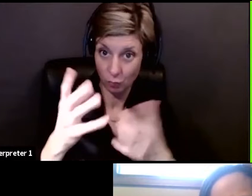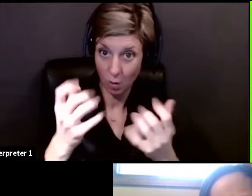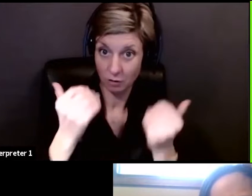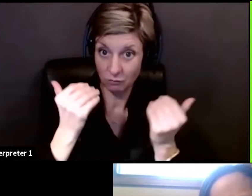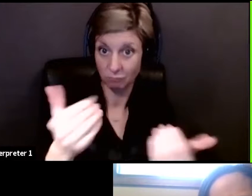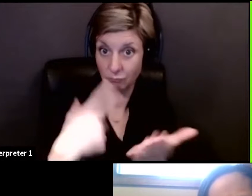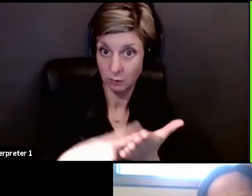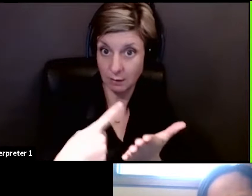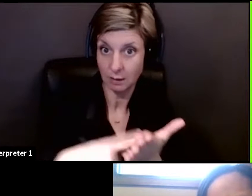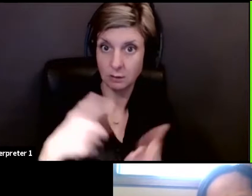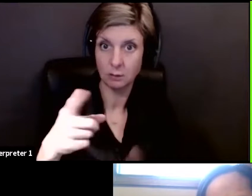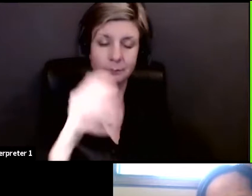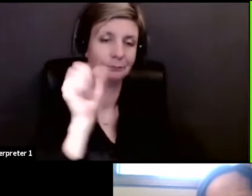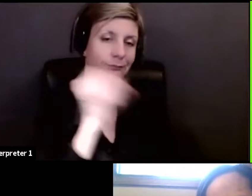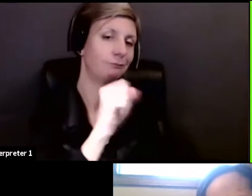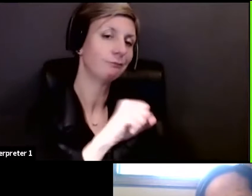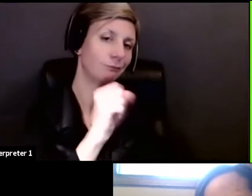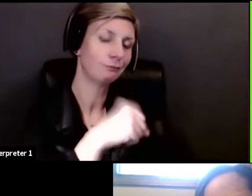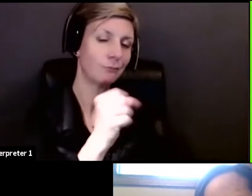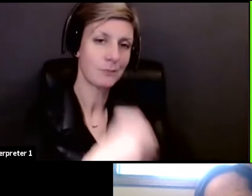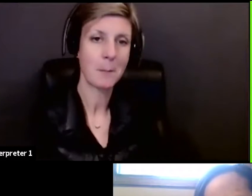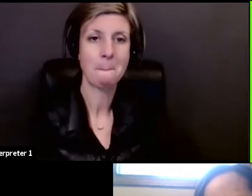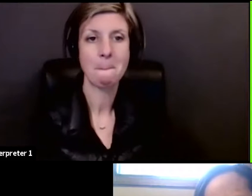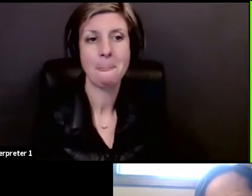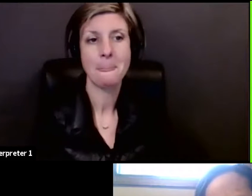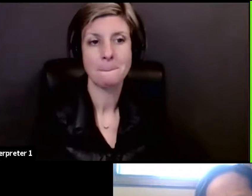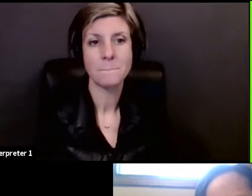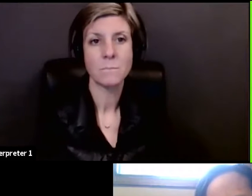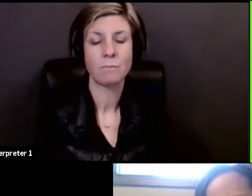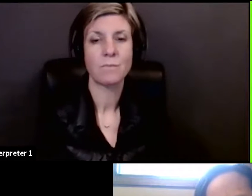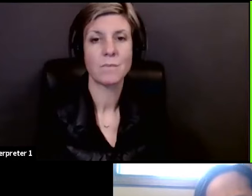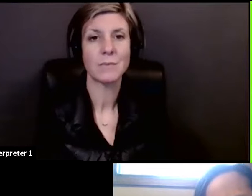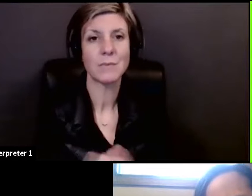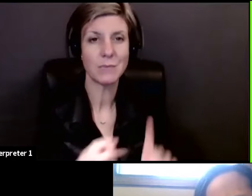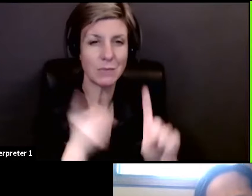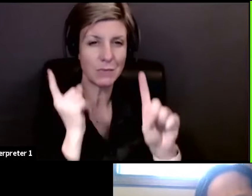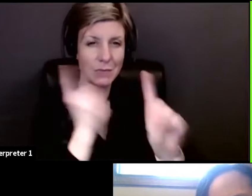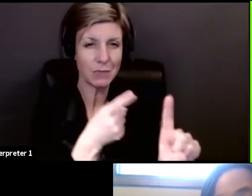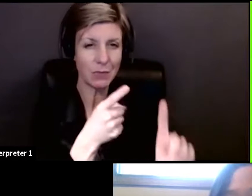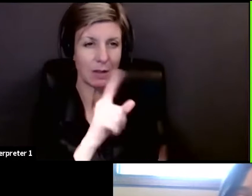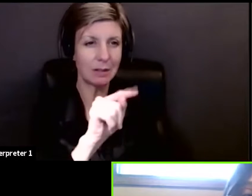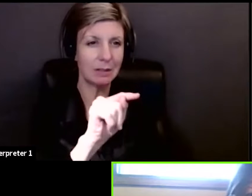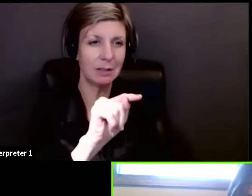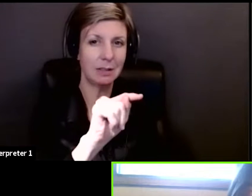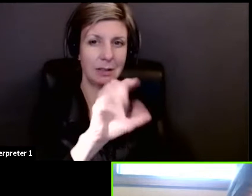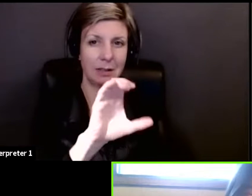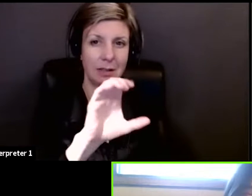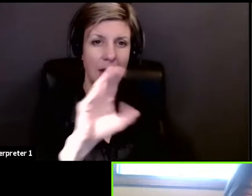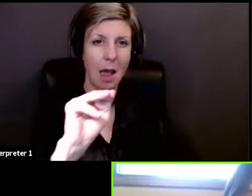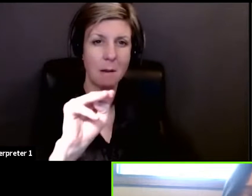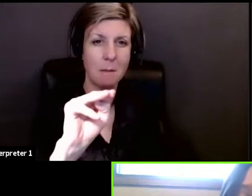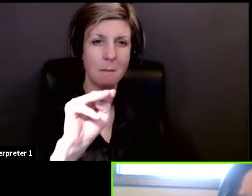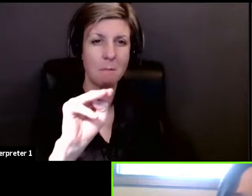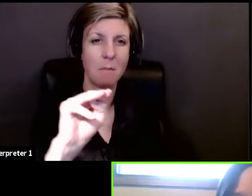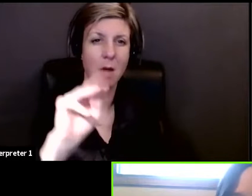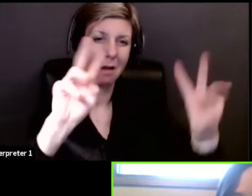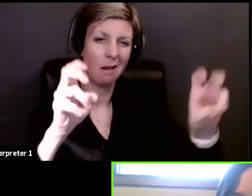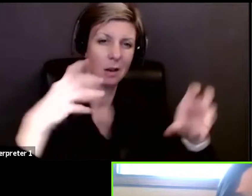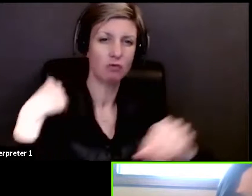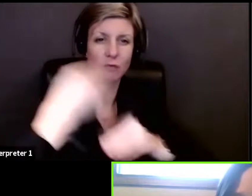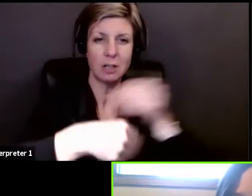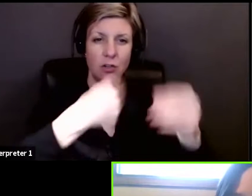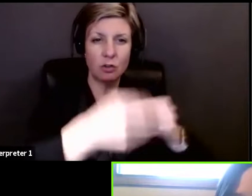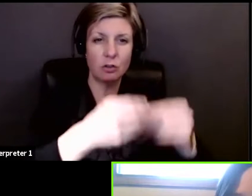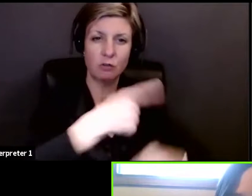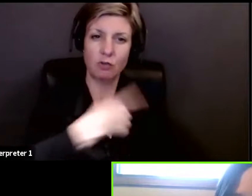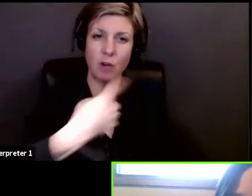Yeah. Well, specifically about TCM, traditional Mm-hmm. Chinese medicine. Um,